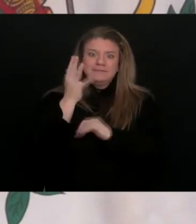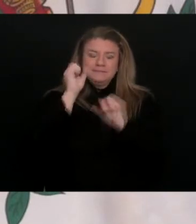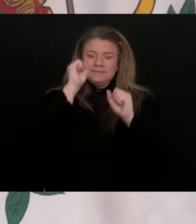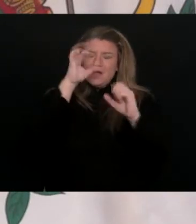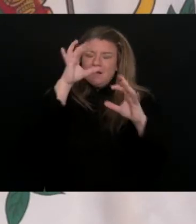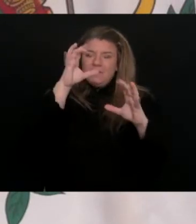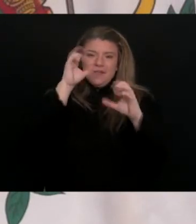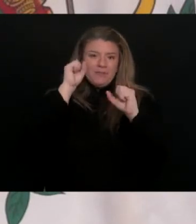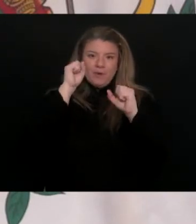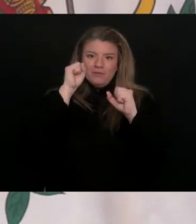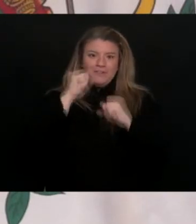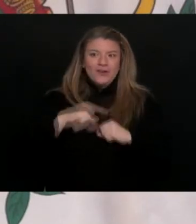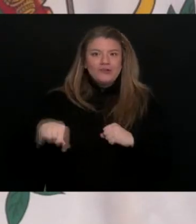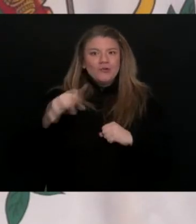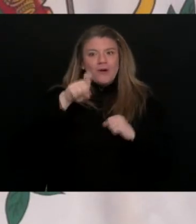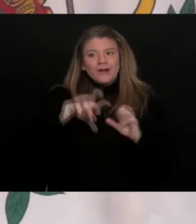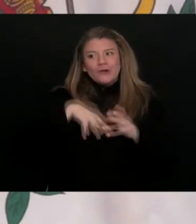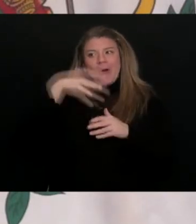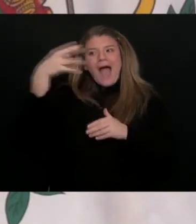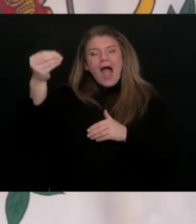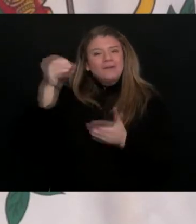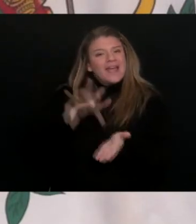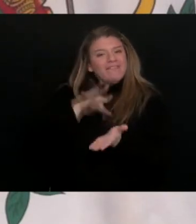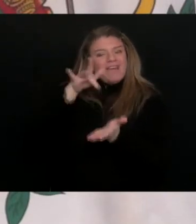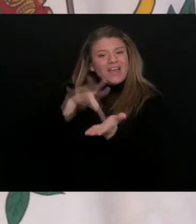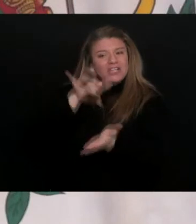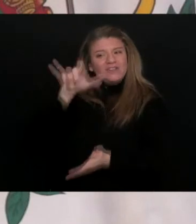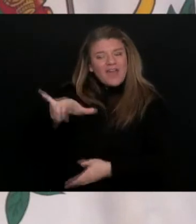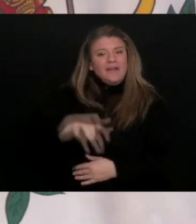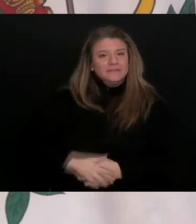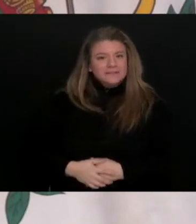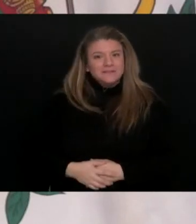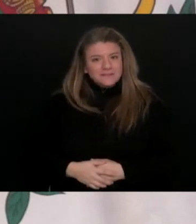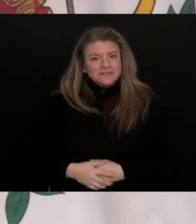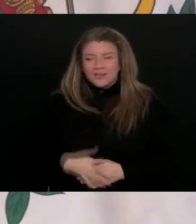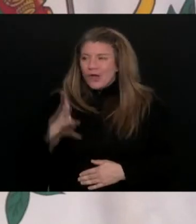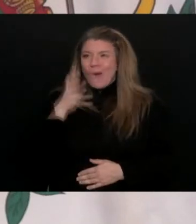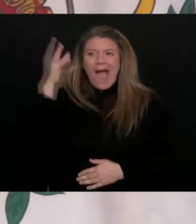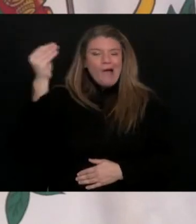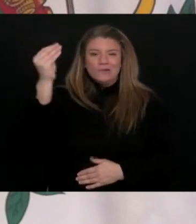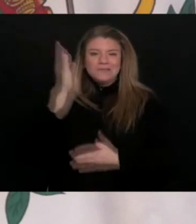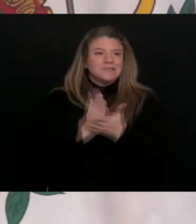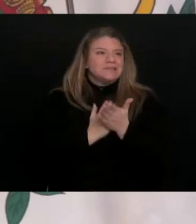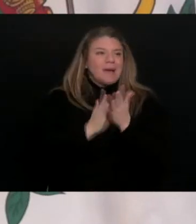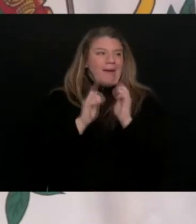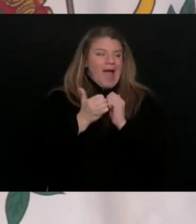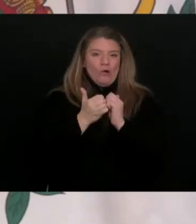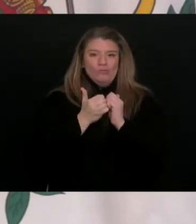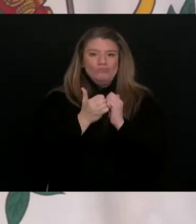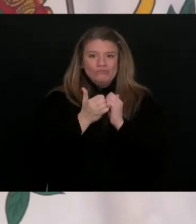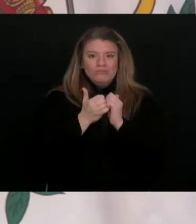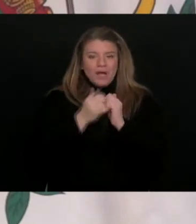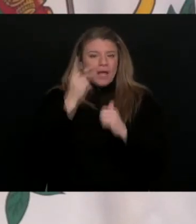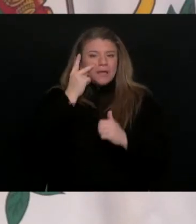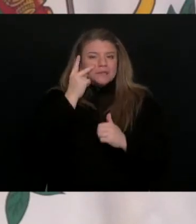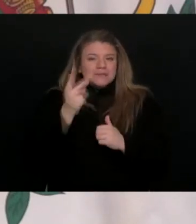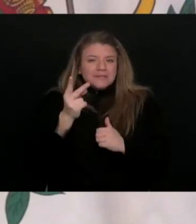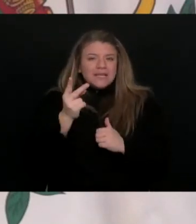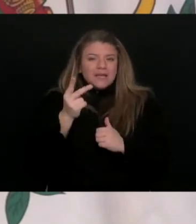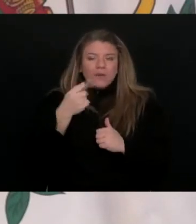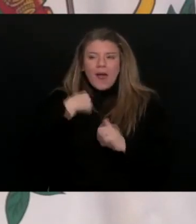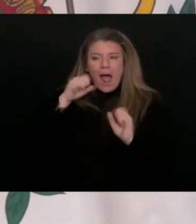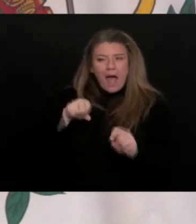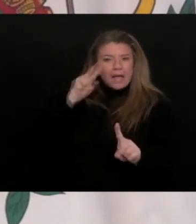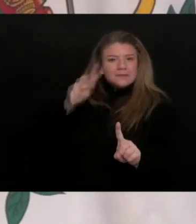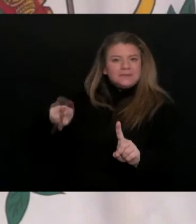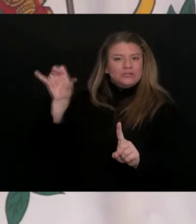if you don't take advantage of just doing this. Get yourself outdoors in some way, somehow, and just see what I've been